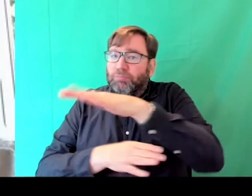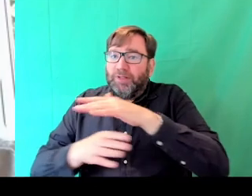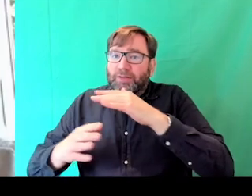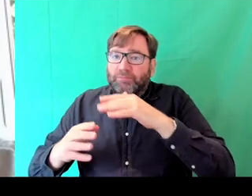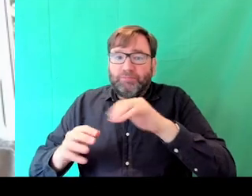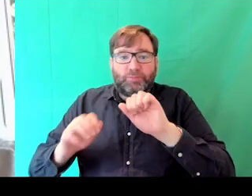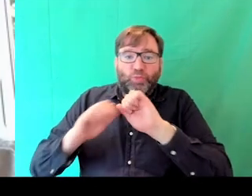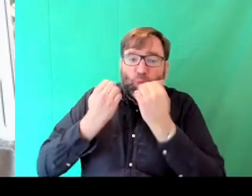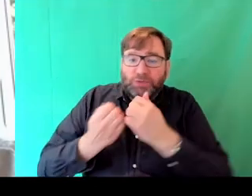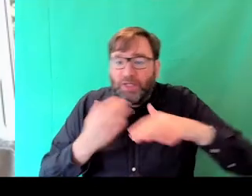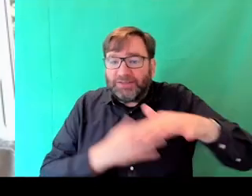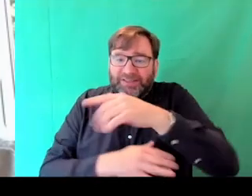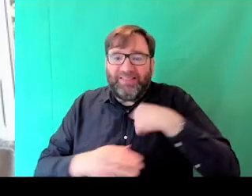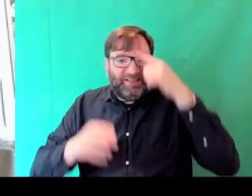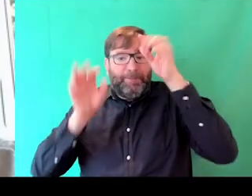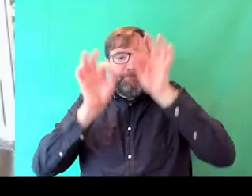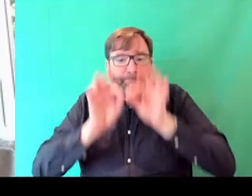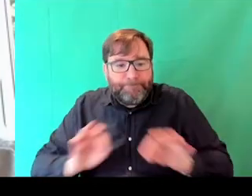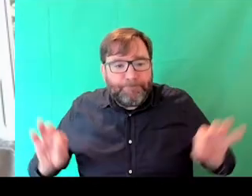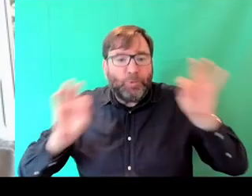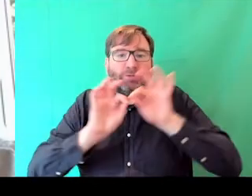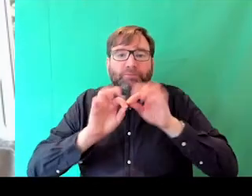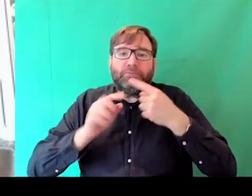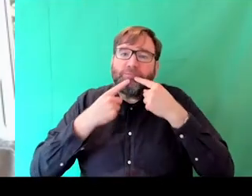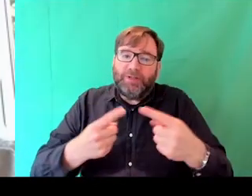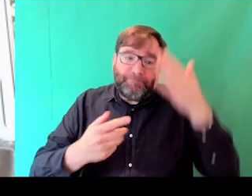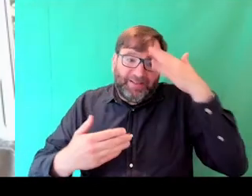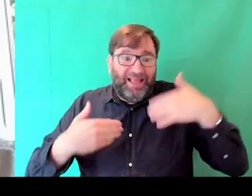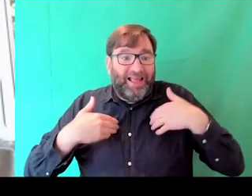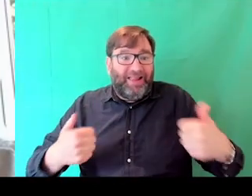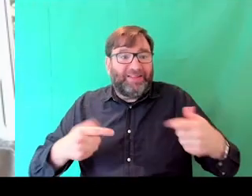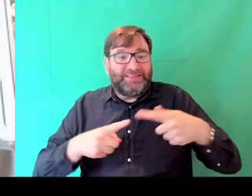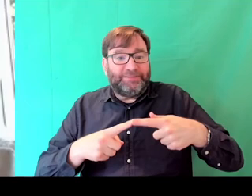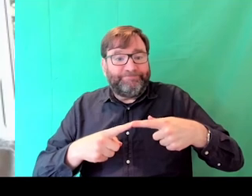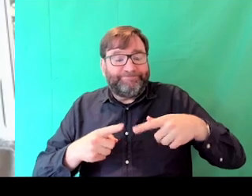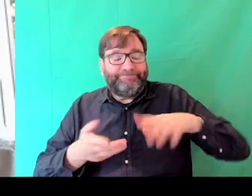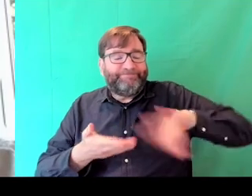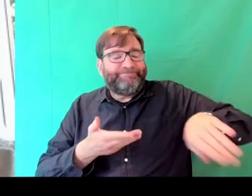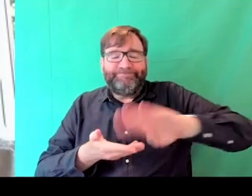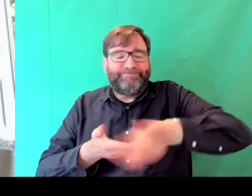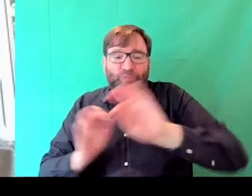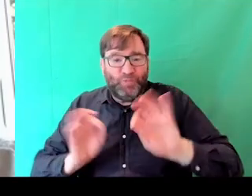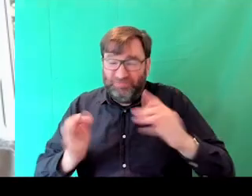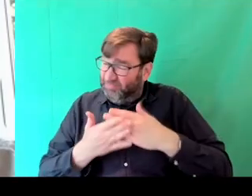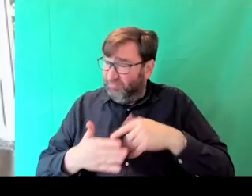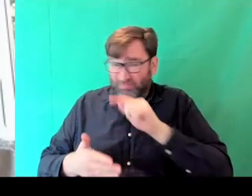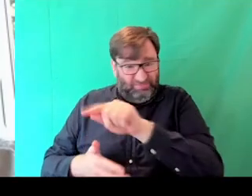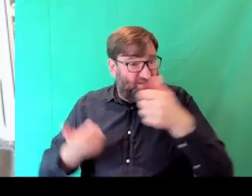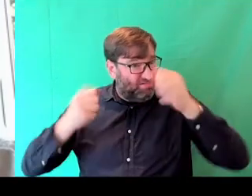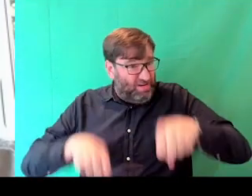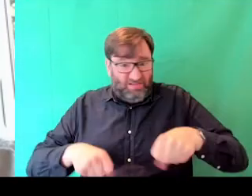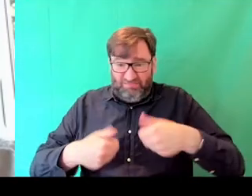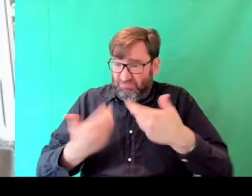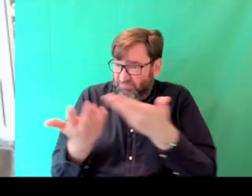obviously the pandemic over the last 18 months has kind of really piled on heaps of pressure onto everybody. And I think it